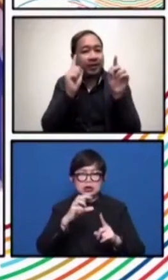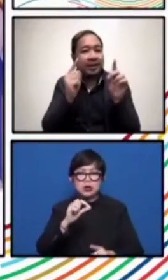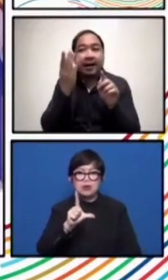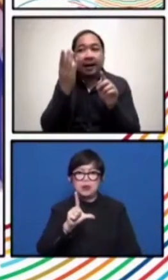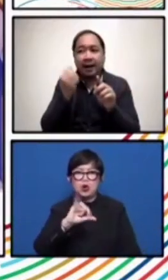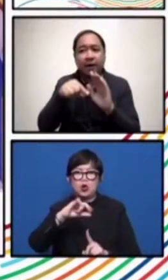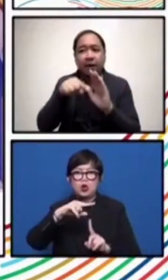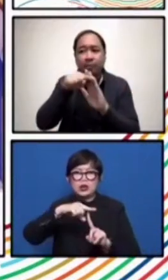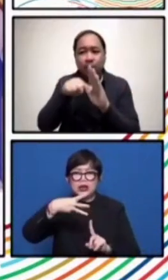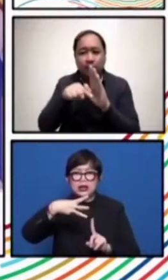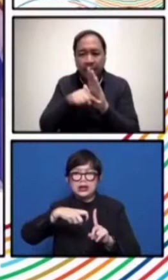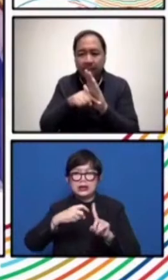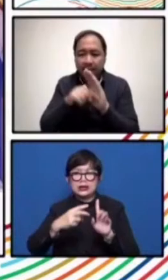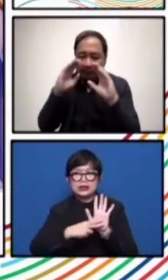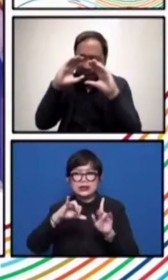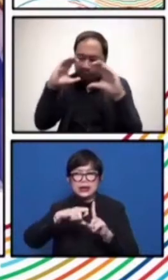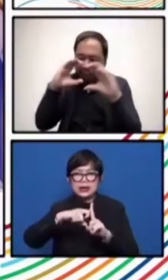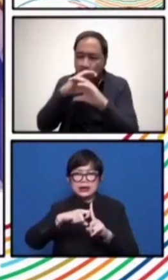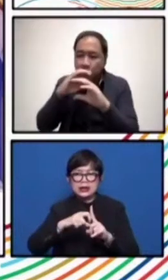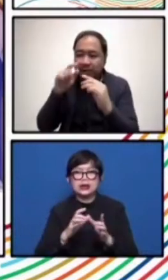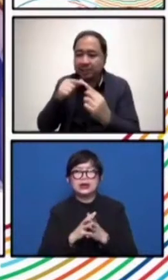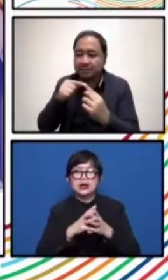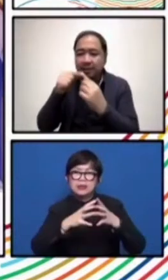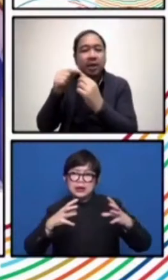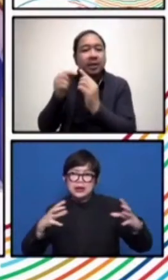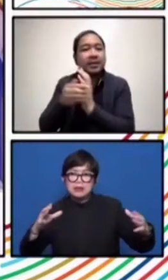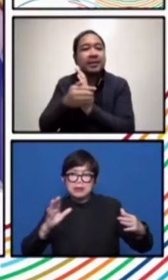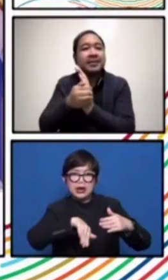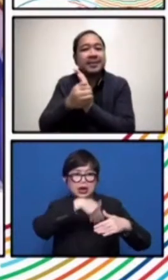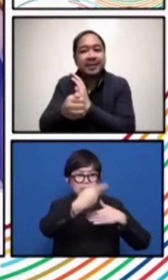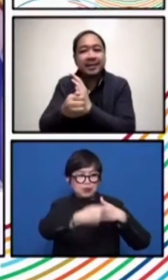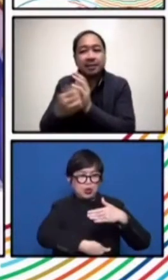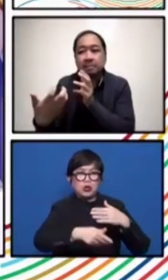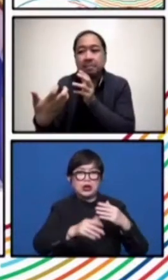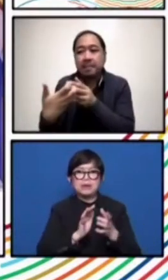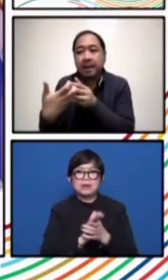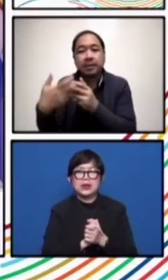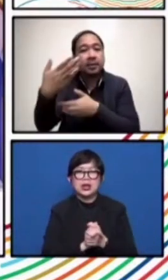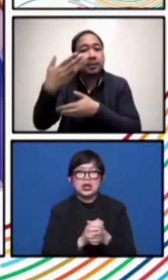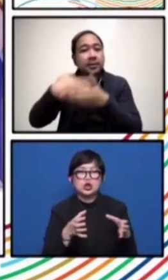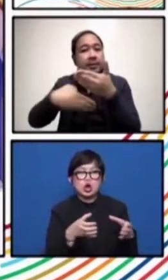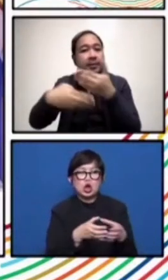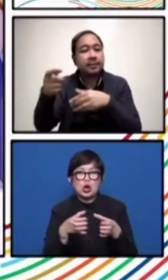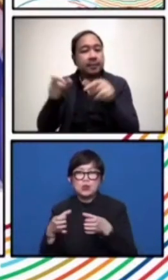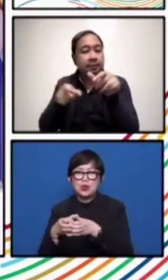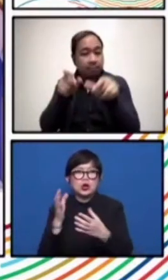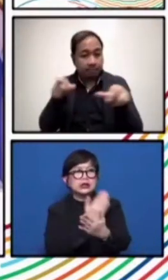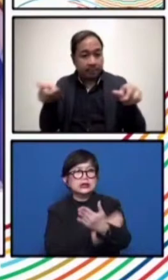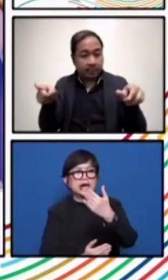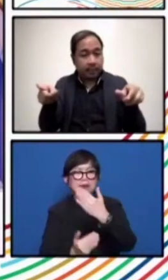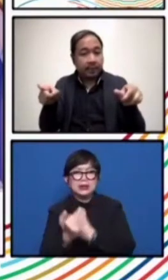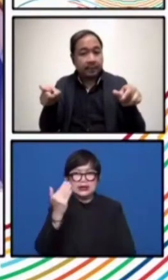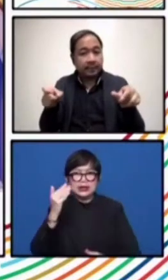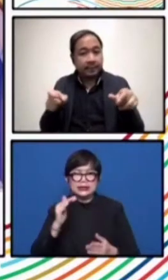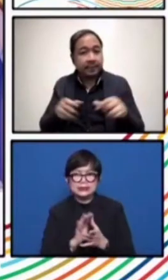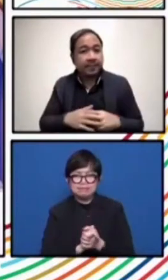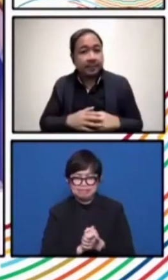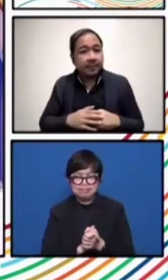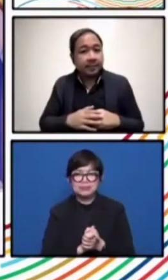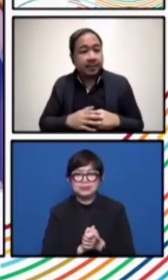skill sets for different groups of people with disabilities um and